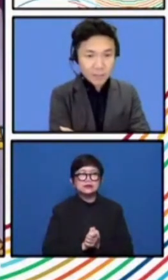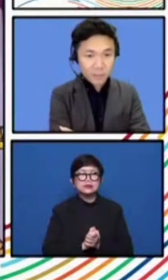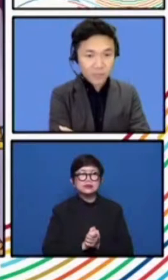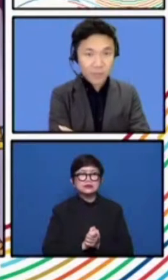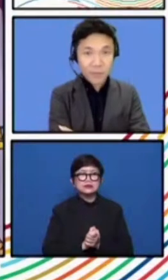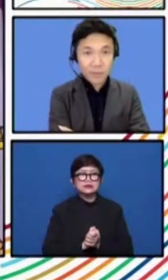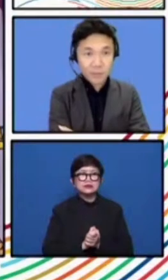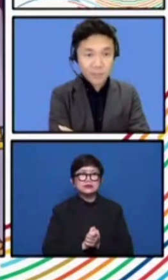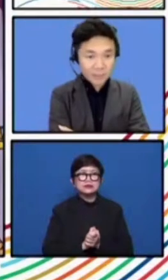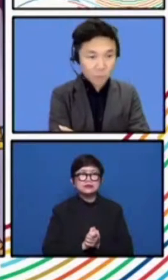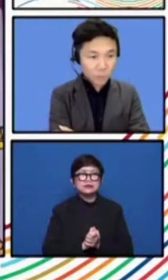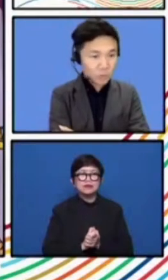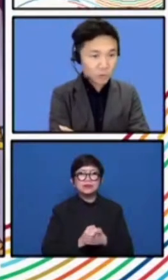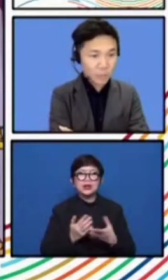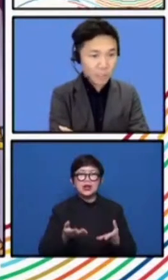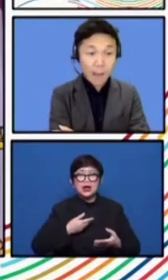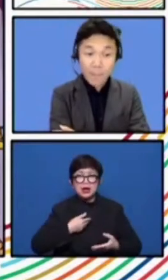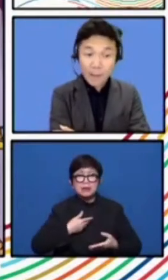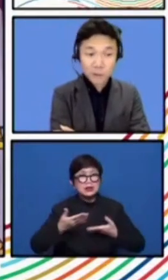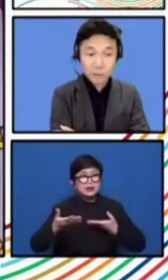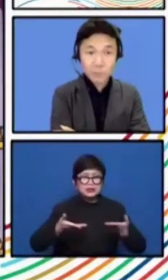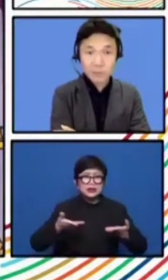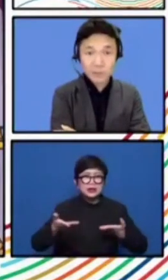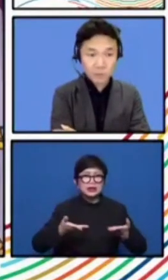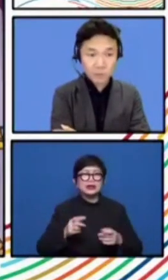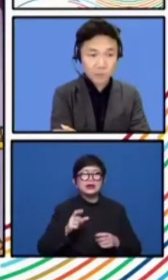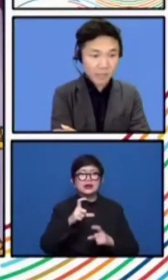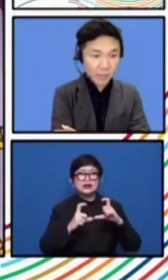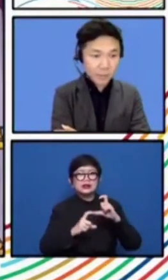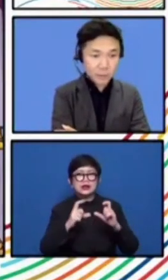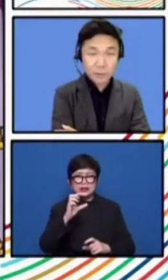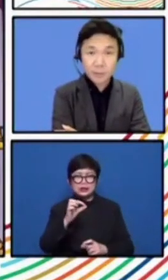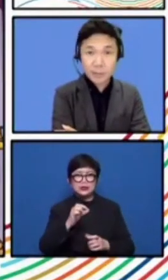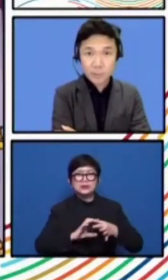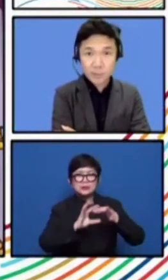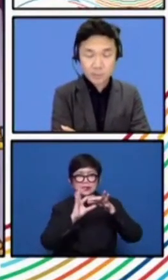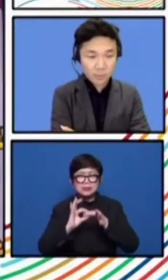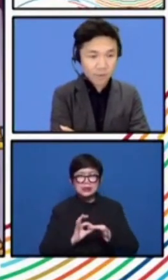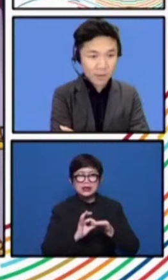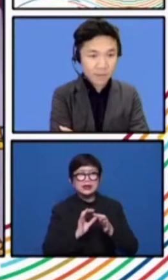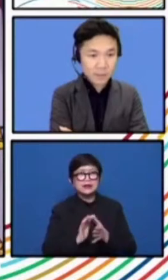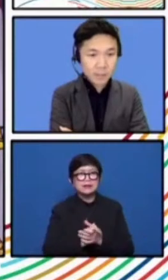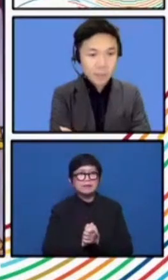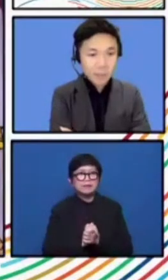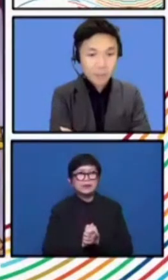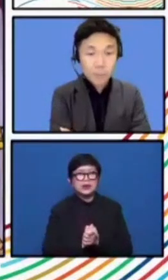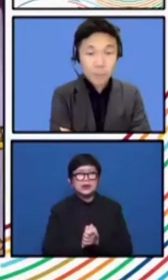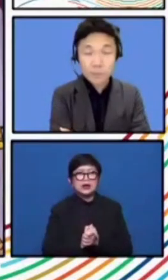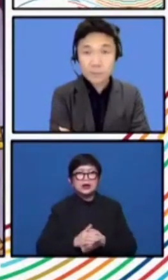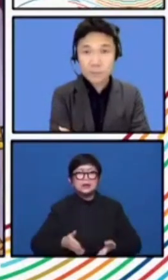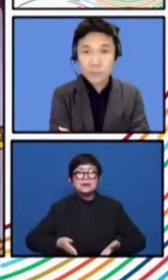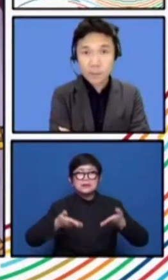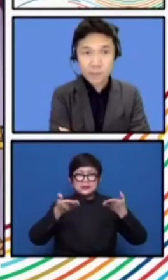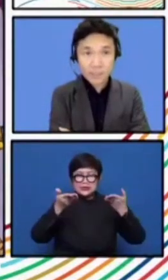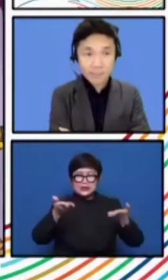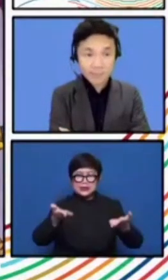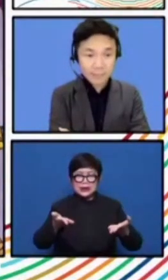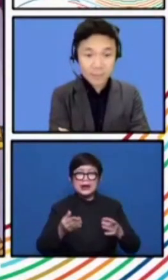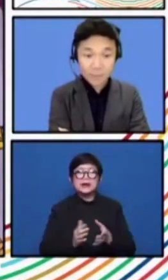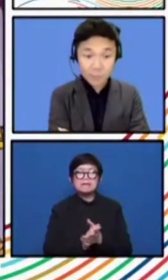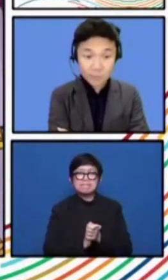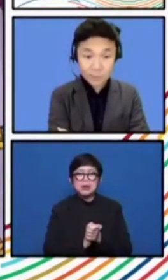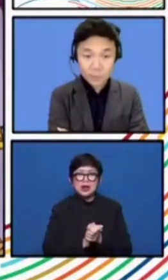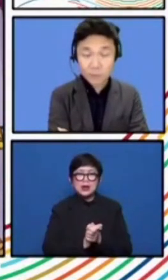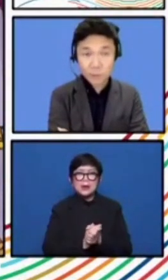has done to the various csos Partnerships is to encourage as well as to provide input to the existing